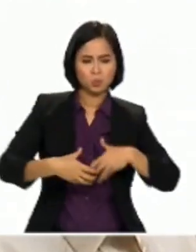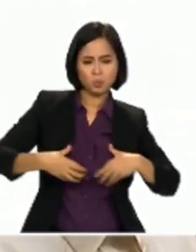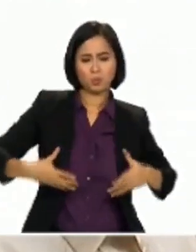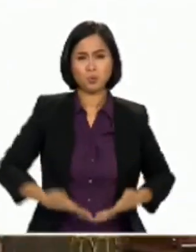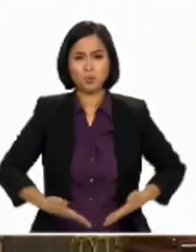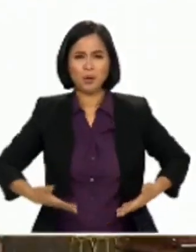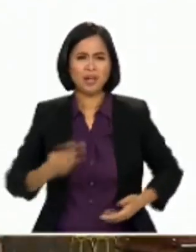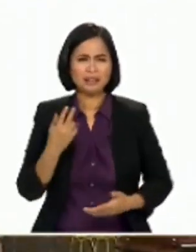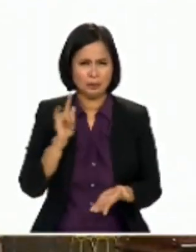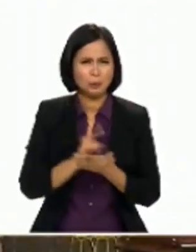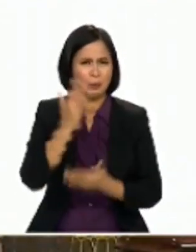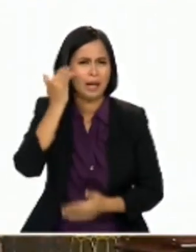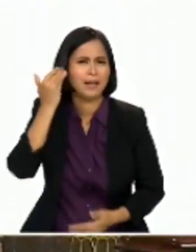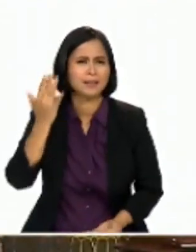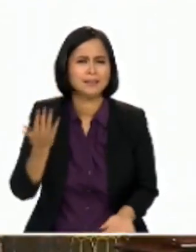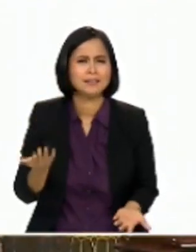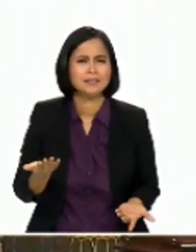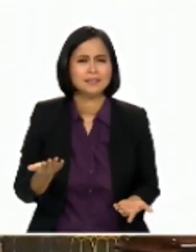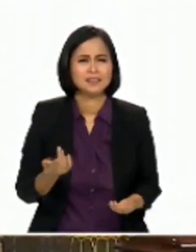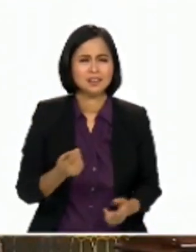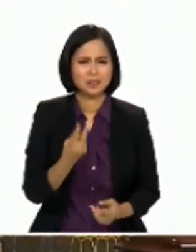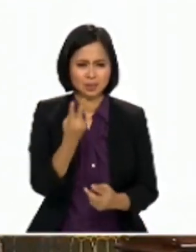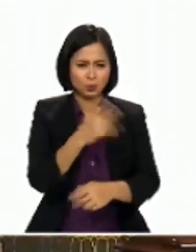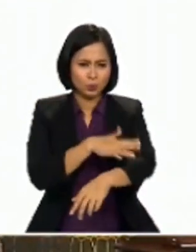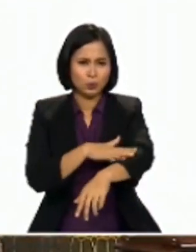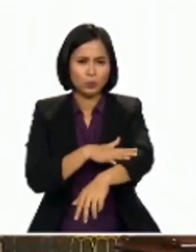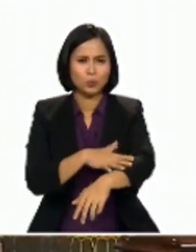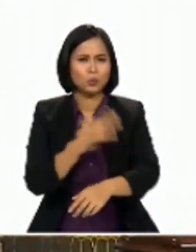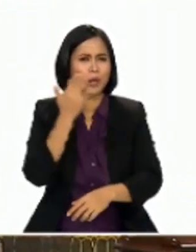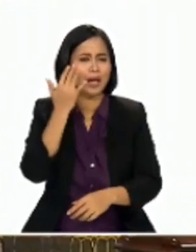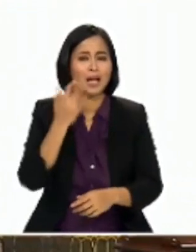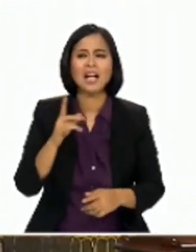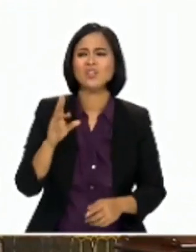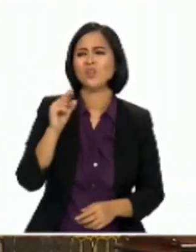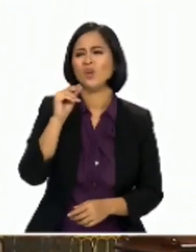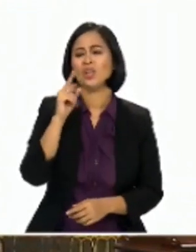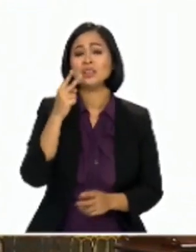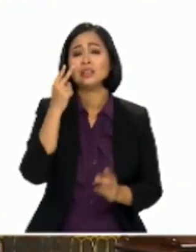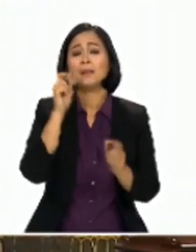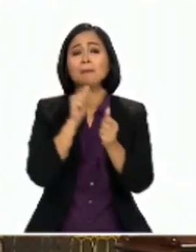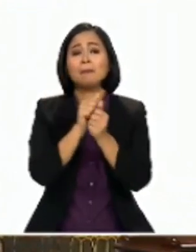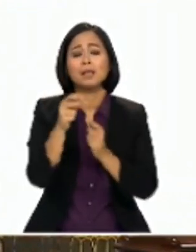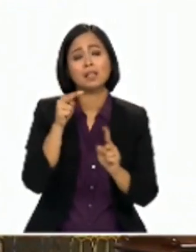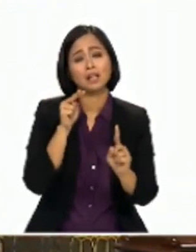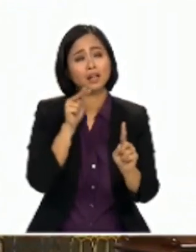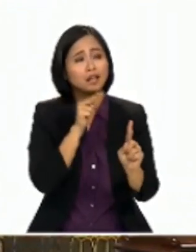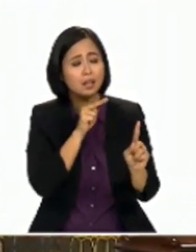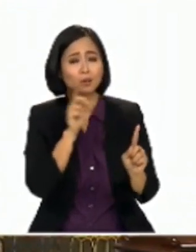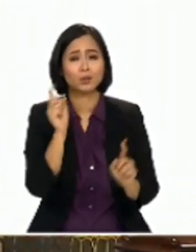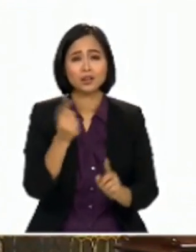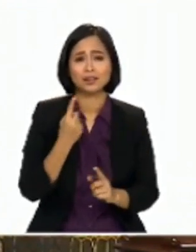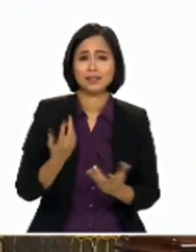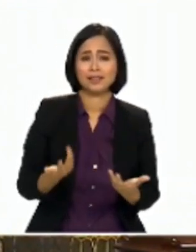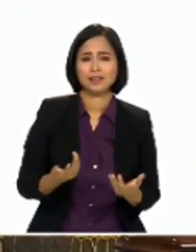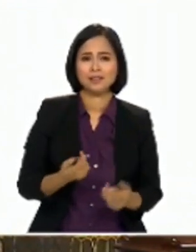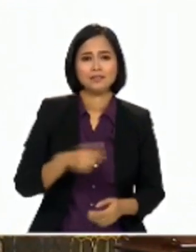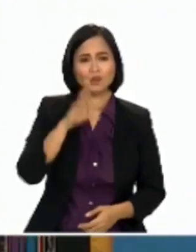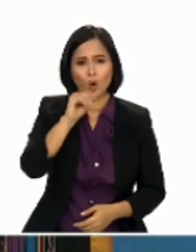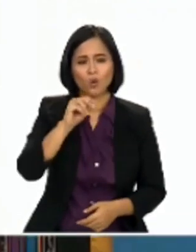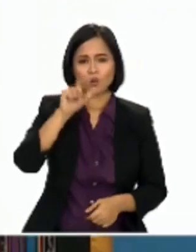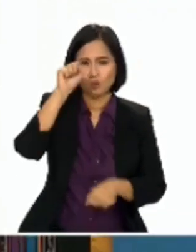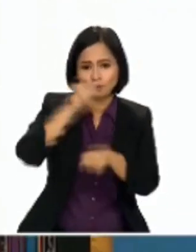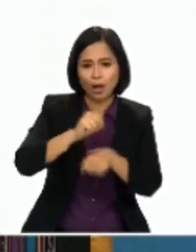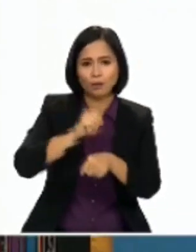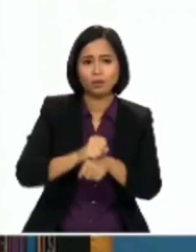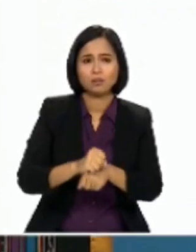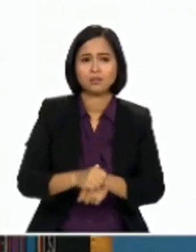na dalawang puti. Sa napadaan lang ako, sir. Kuyo, trabahuin mo yan, ha? And